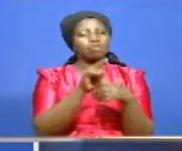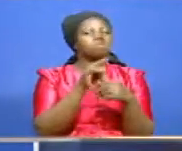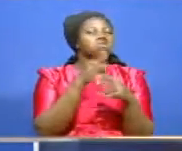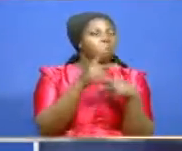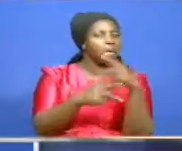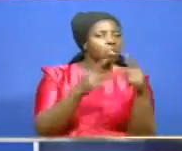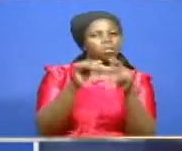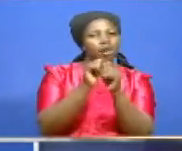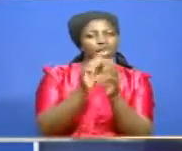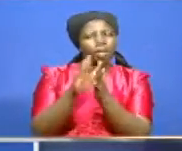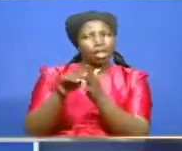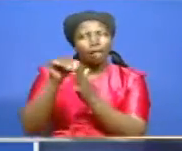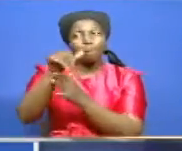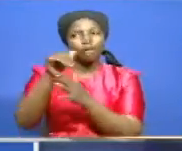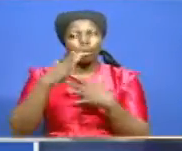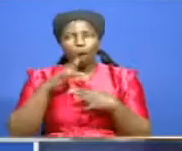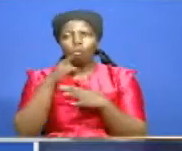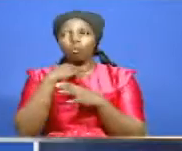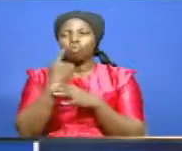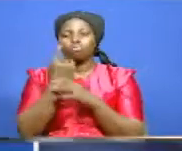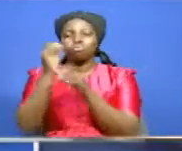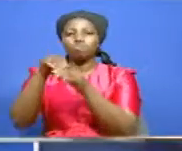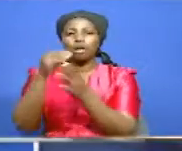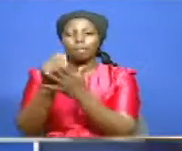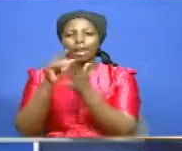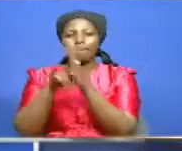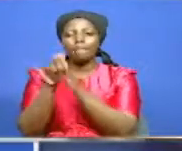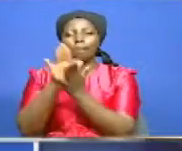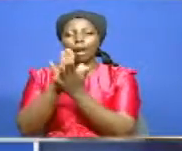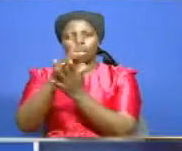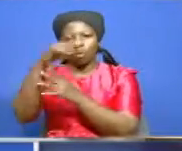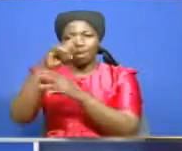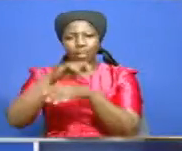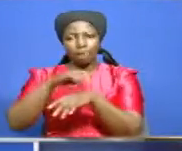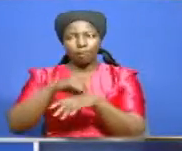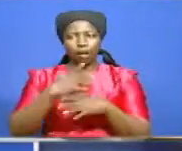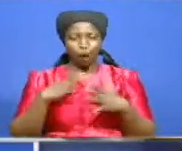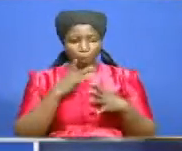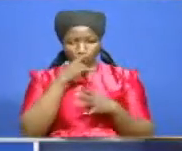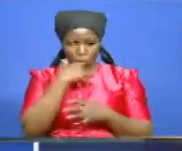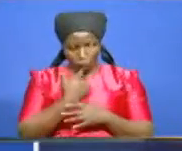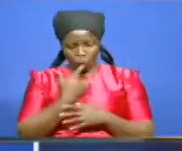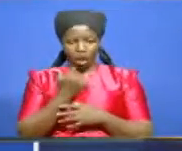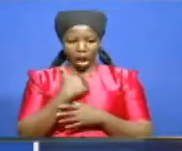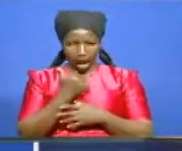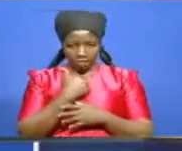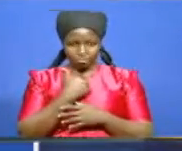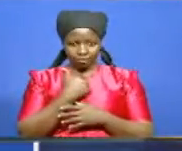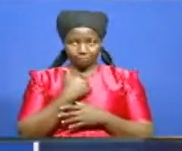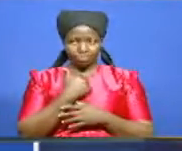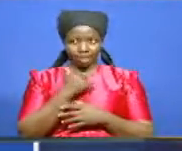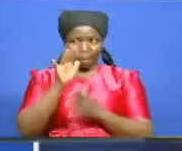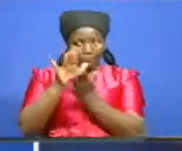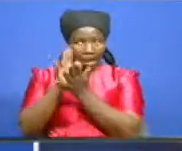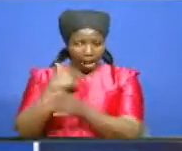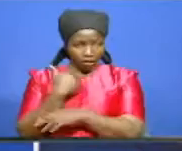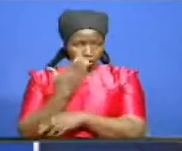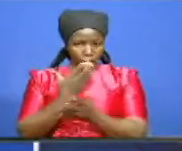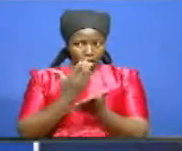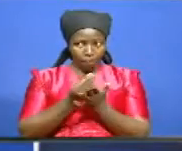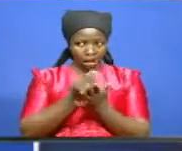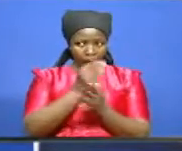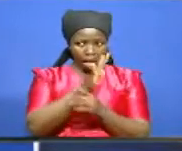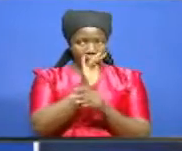of depositors in due course. Those owed by Chase Bank have been advised to contact the Kenya Deposit Insurance